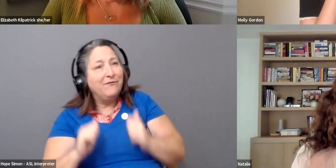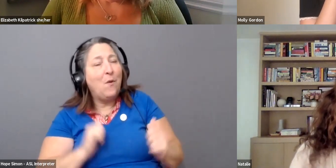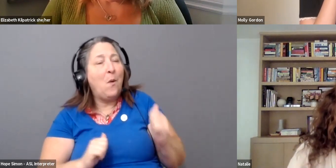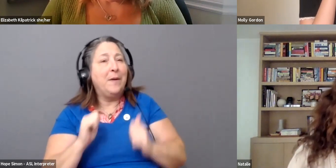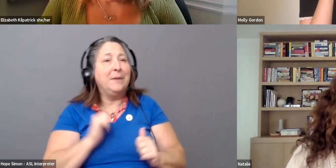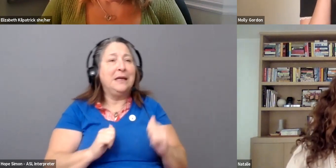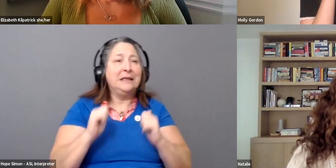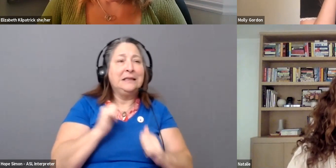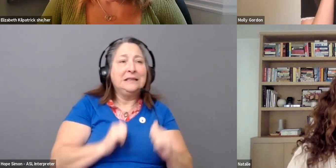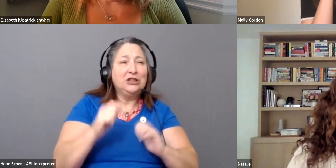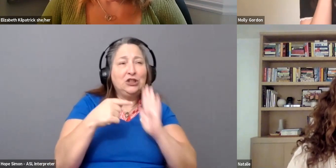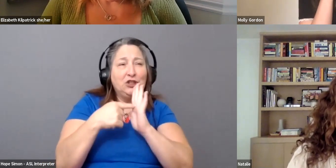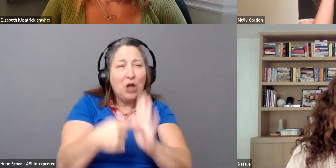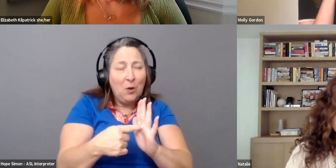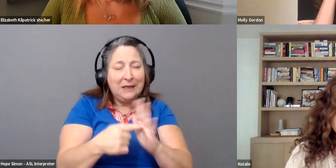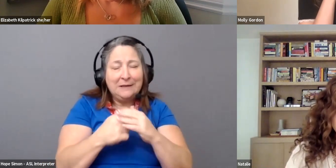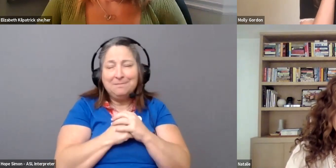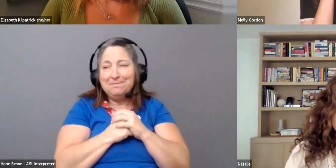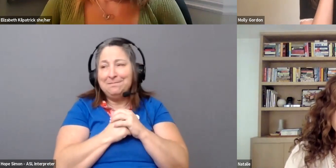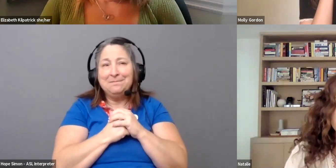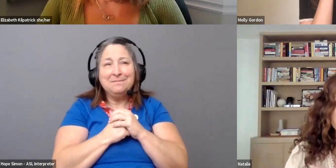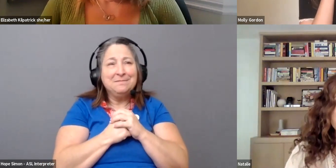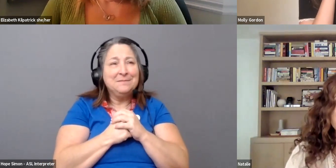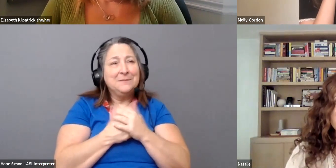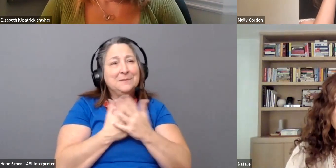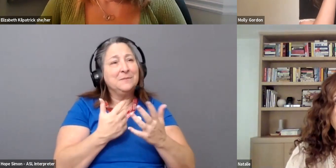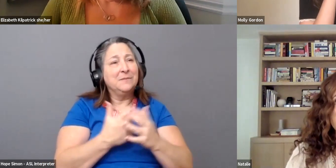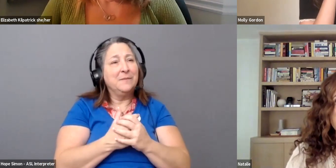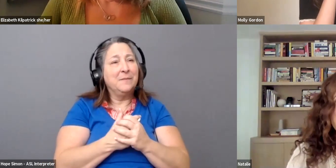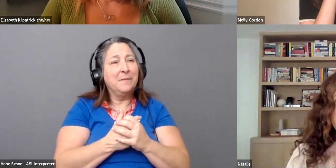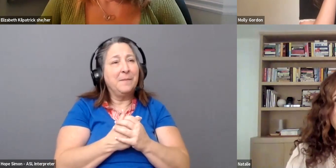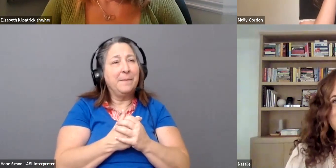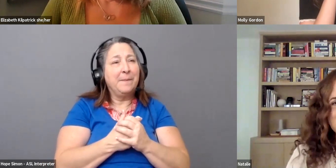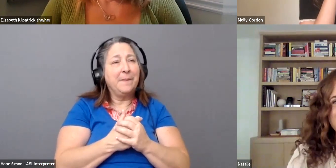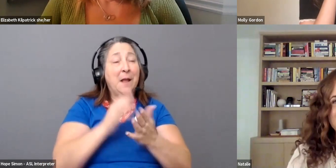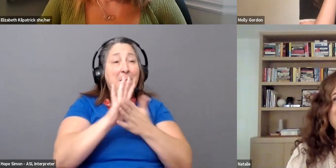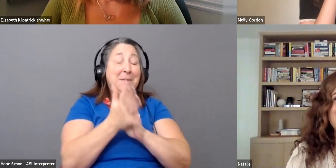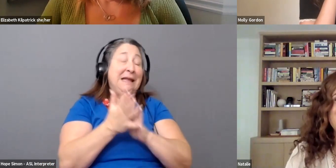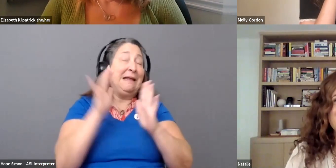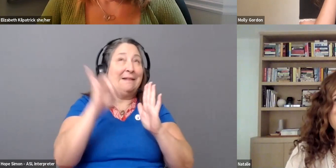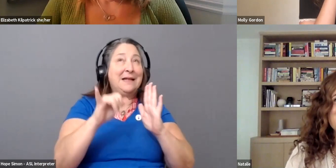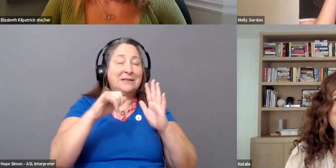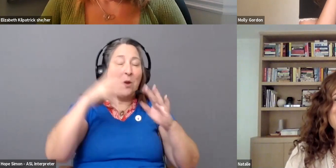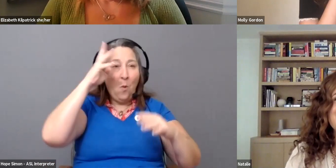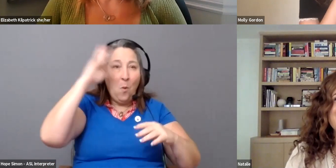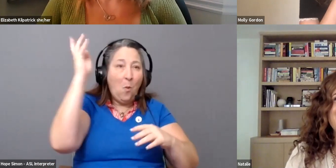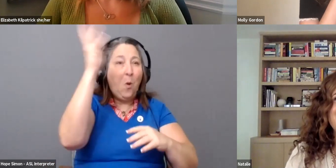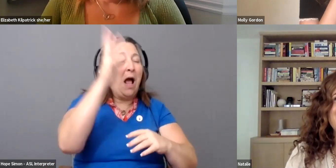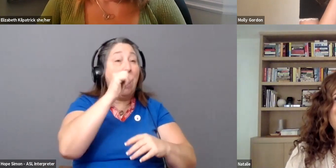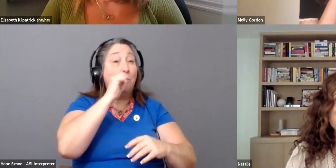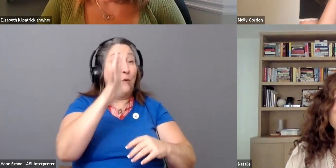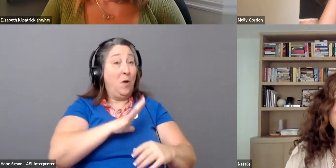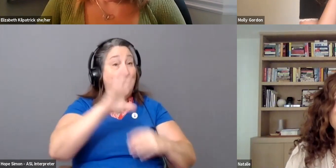and she and I talked about this a lot, of being this, wild woman on the surface, and